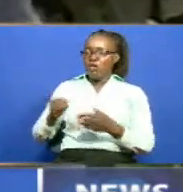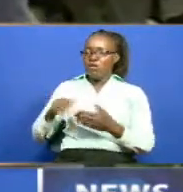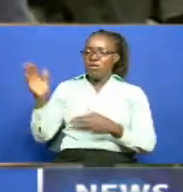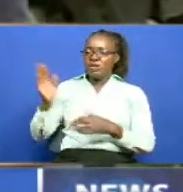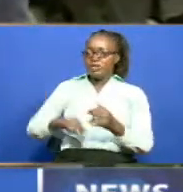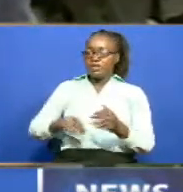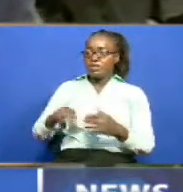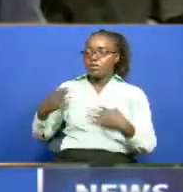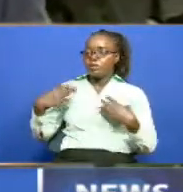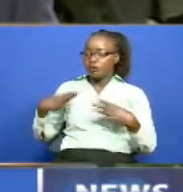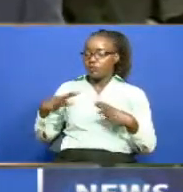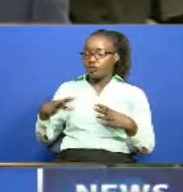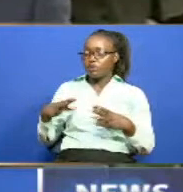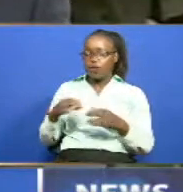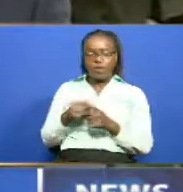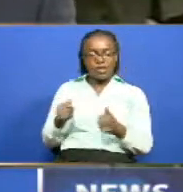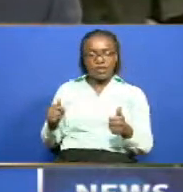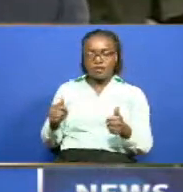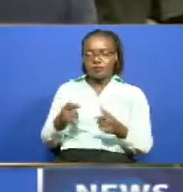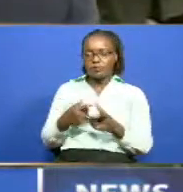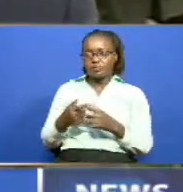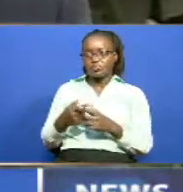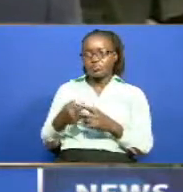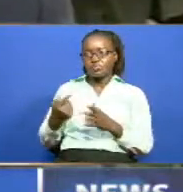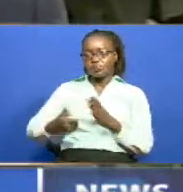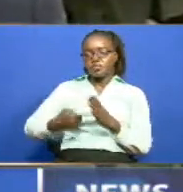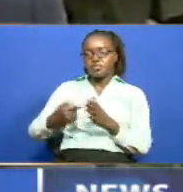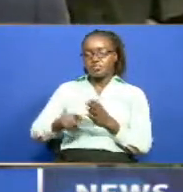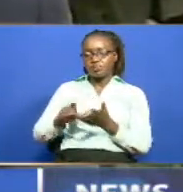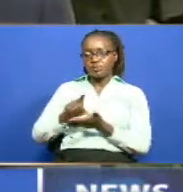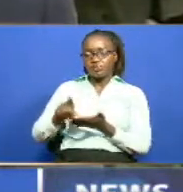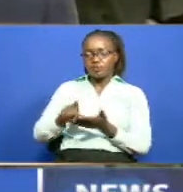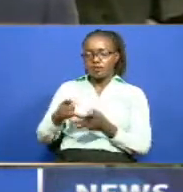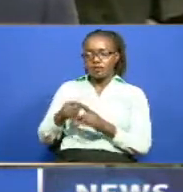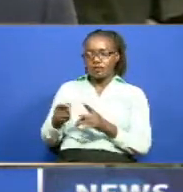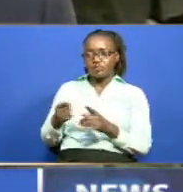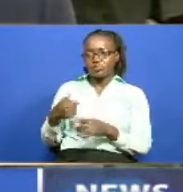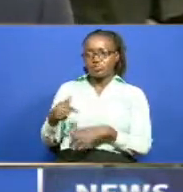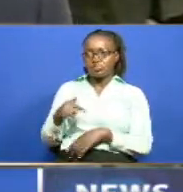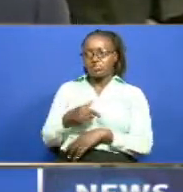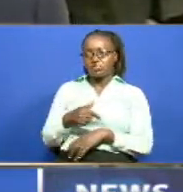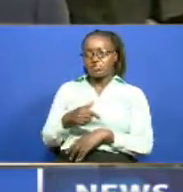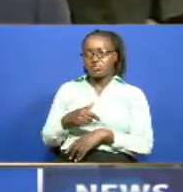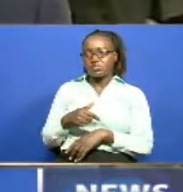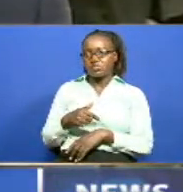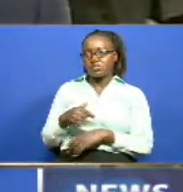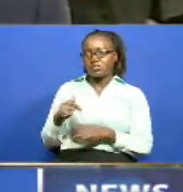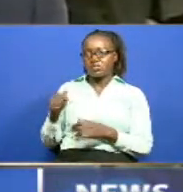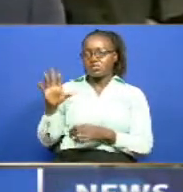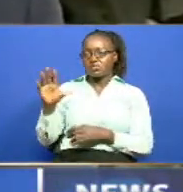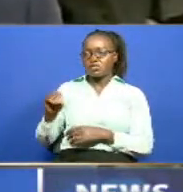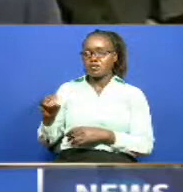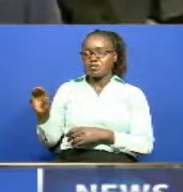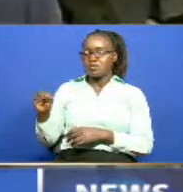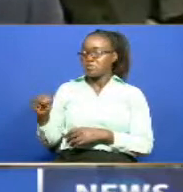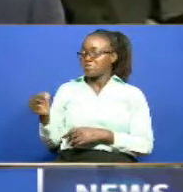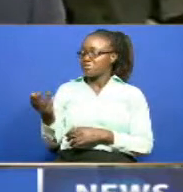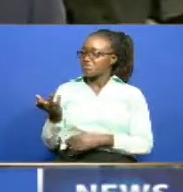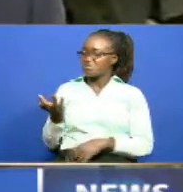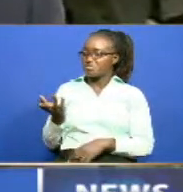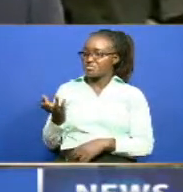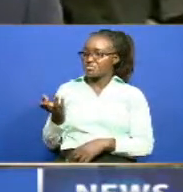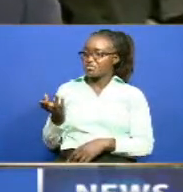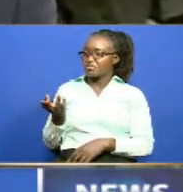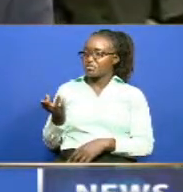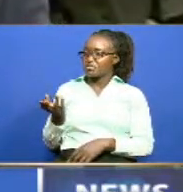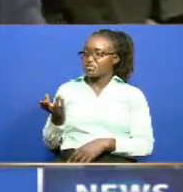maybe India as well, then you can industrialize locally. But we are what are we now, 50 million? Yeah, about 47